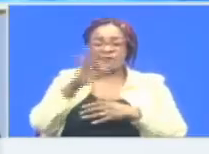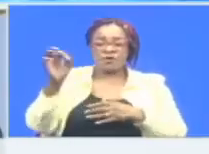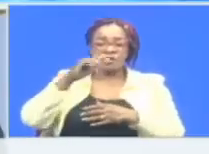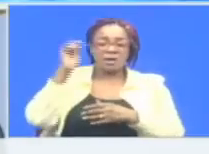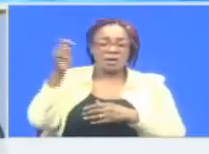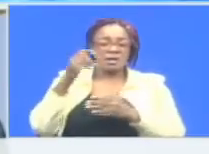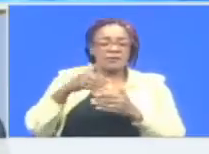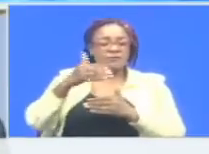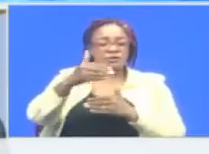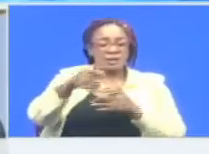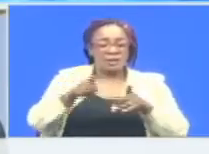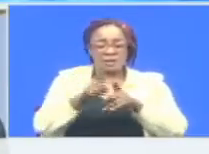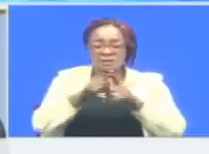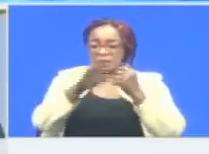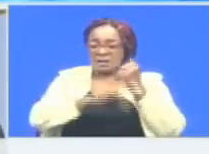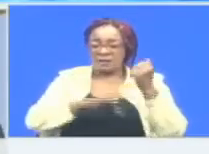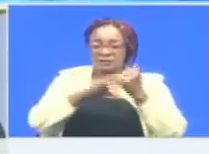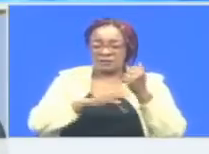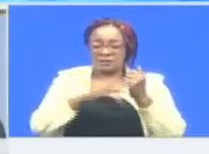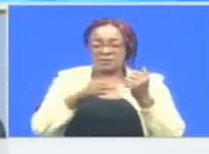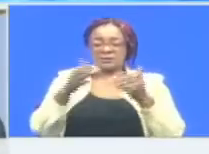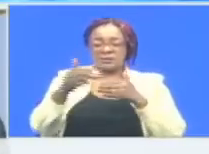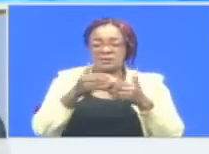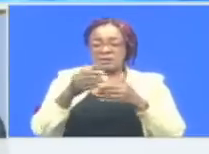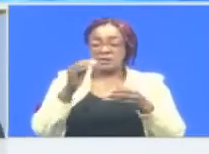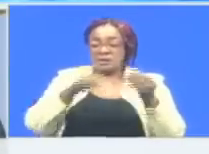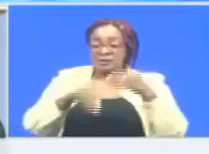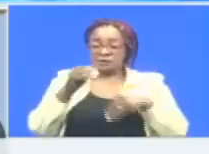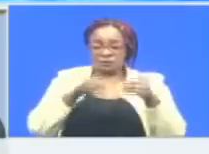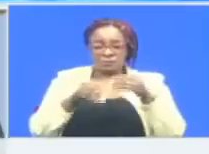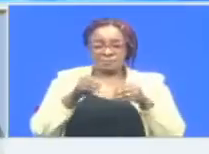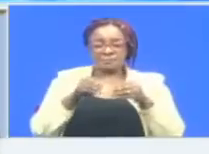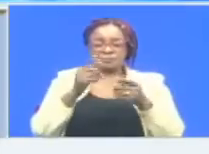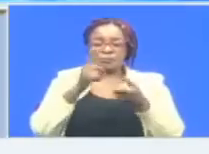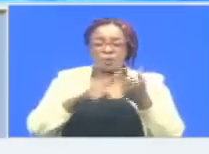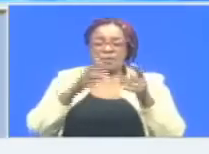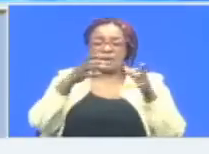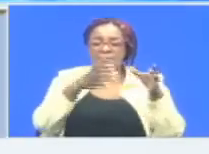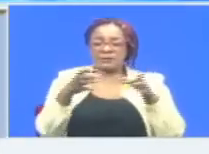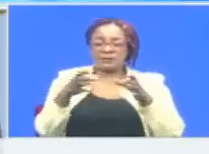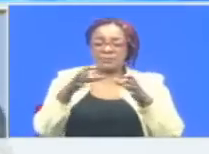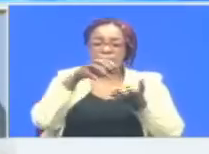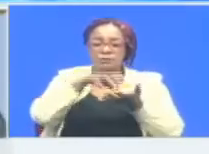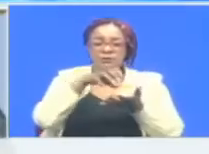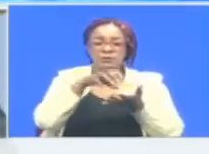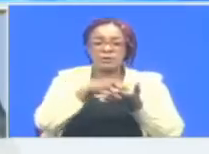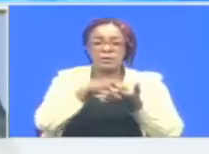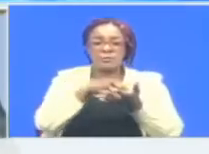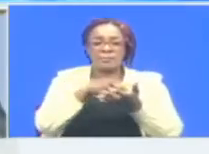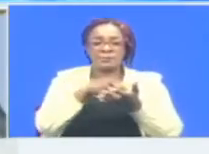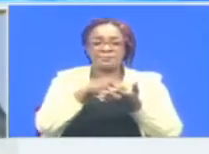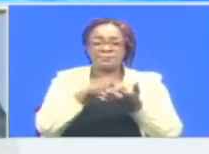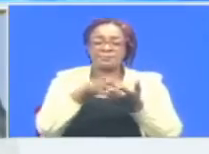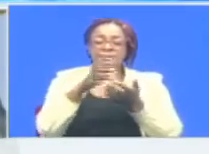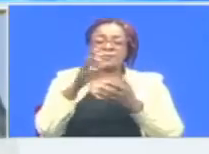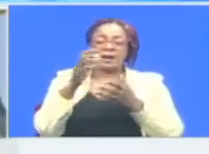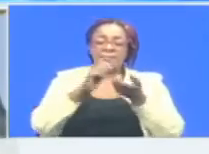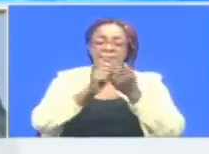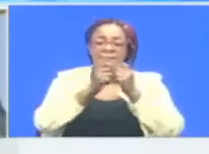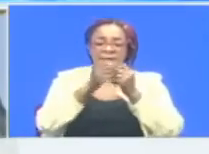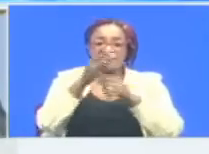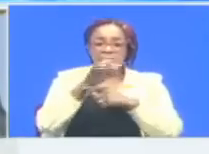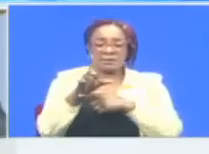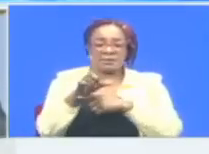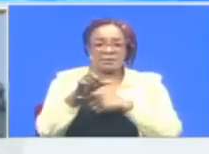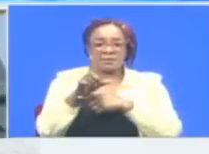future as the country heads into an election year and what the party position is on the political party's amendment bill.